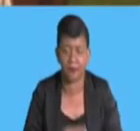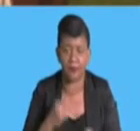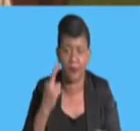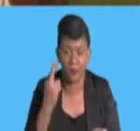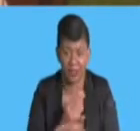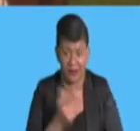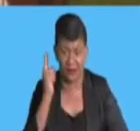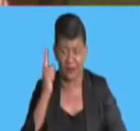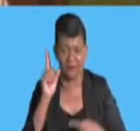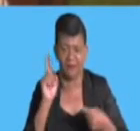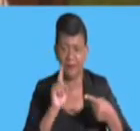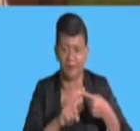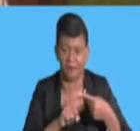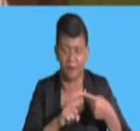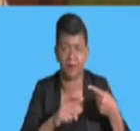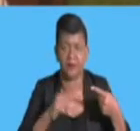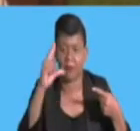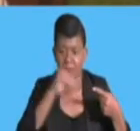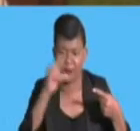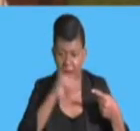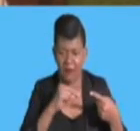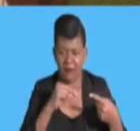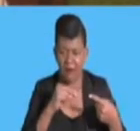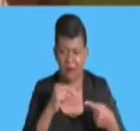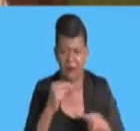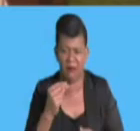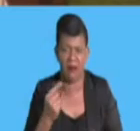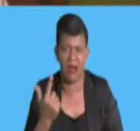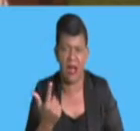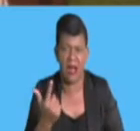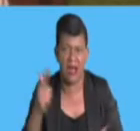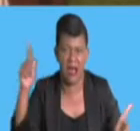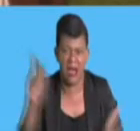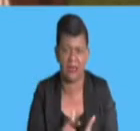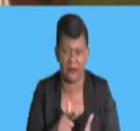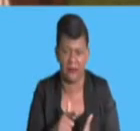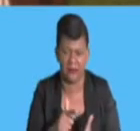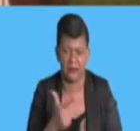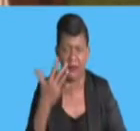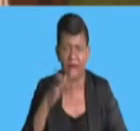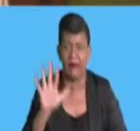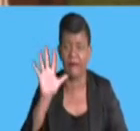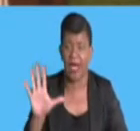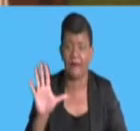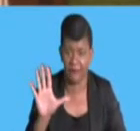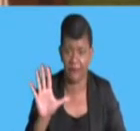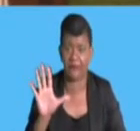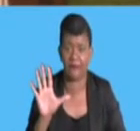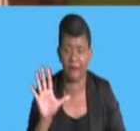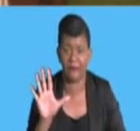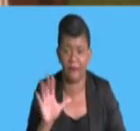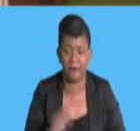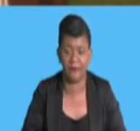Number one, the possibility of less pay or suddenly turning 55. The budget estimates already suggest that trend in